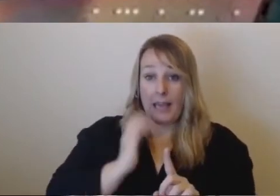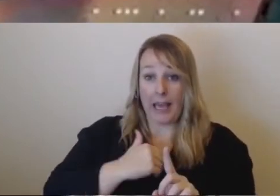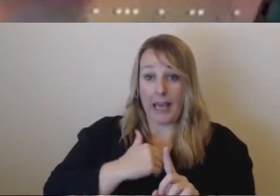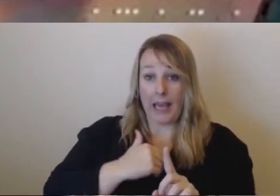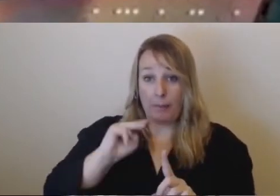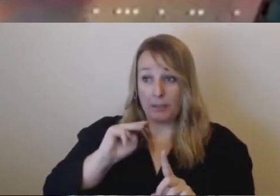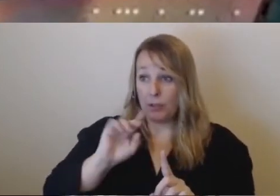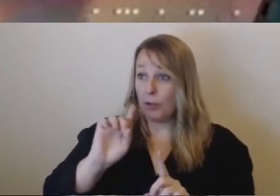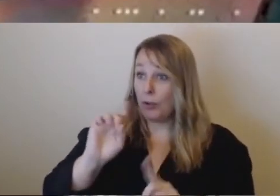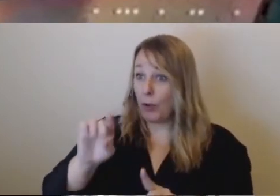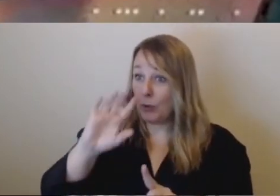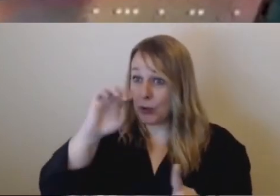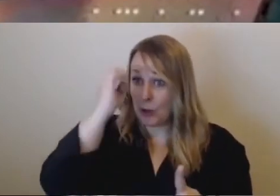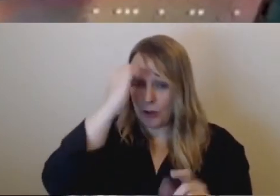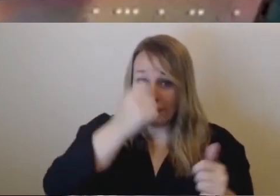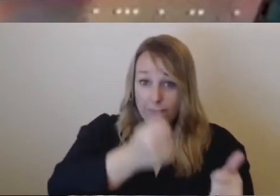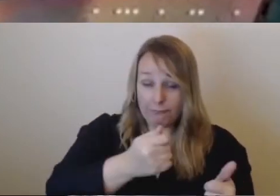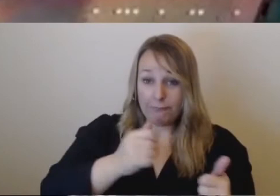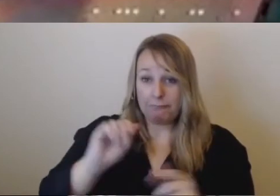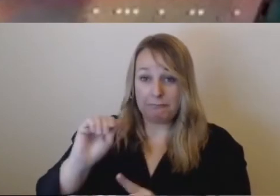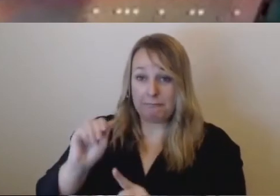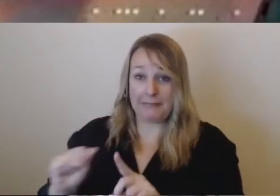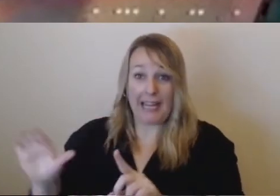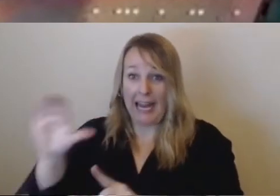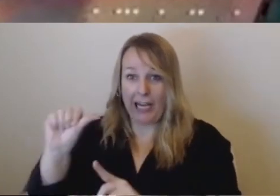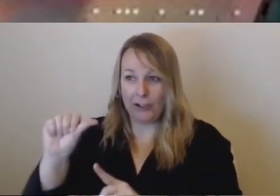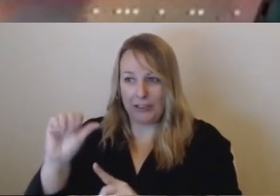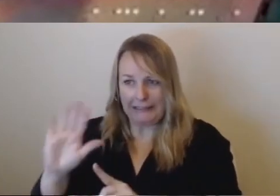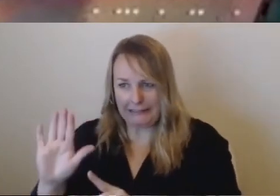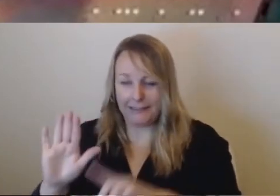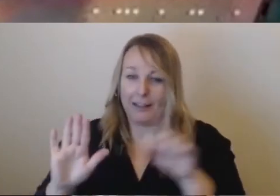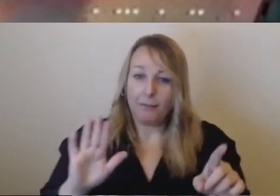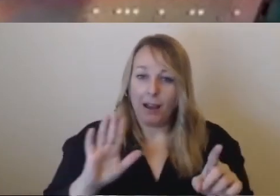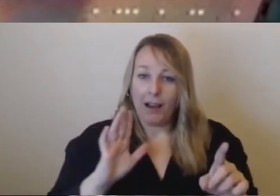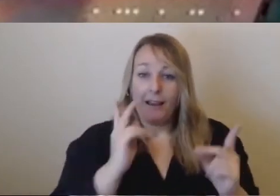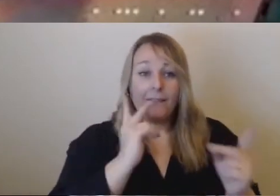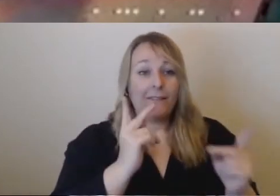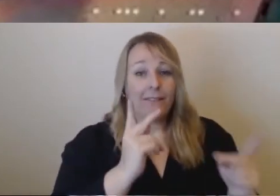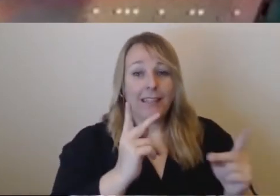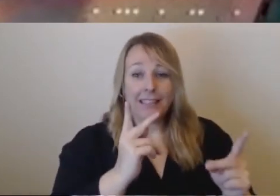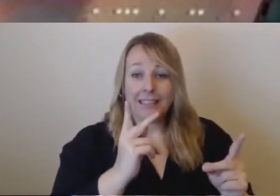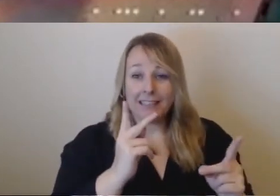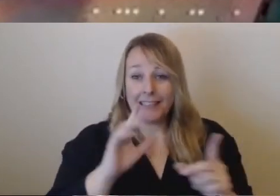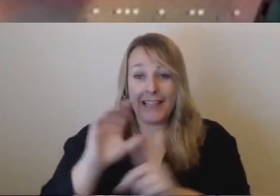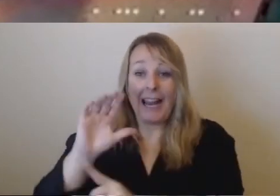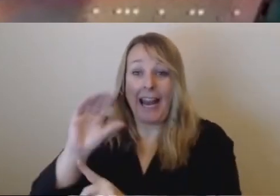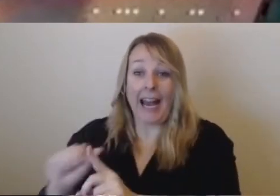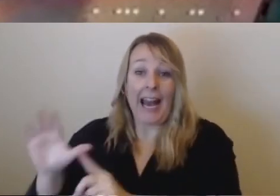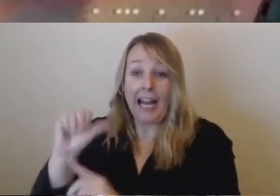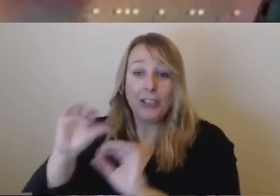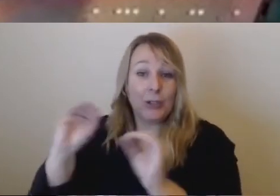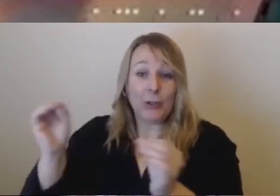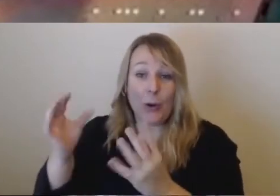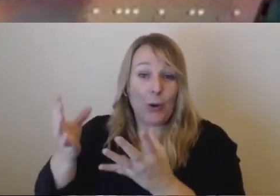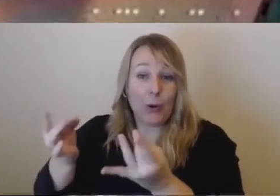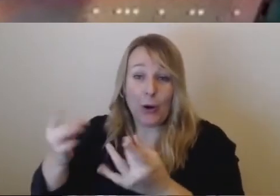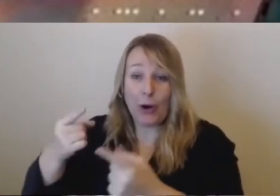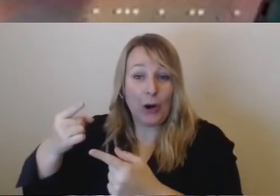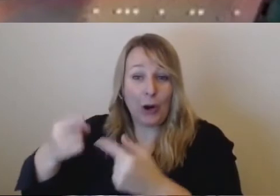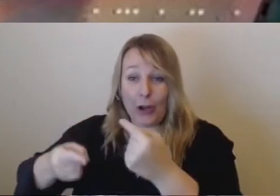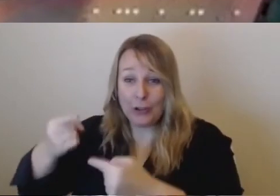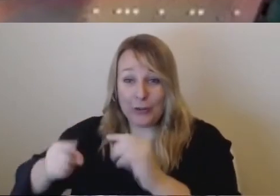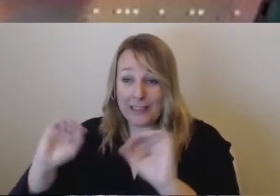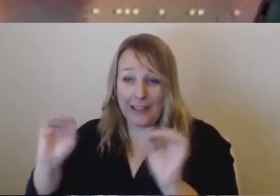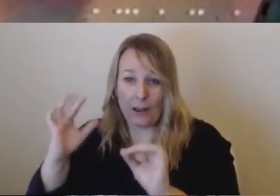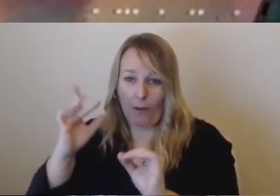Asia. We haven't had any controversies in Trudeau visits to Asia because there haven't been any lately. And so